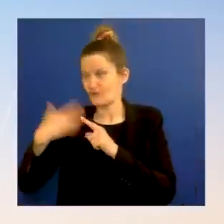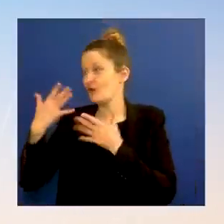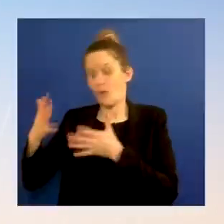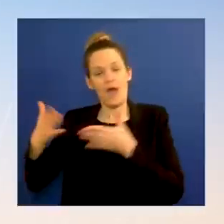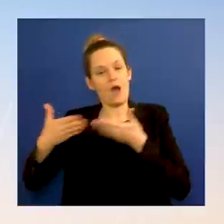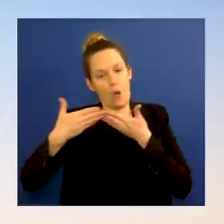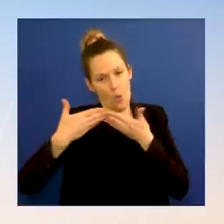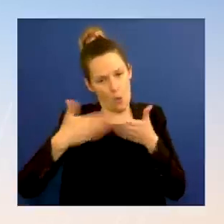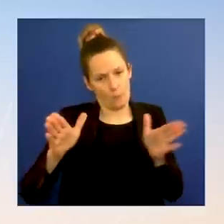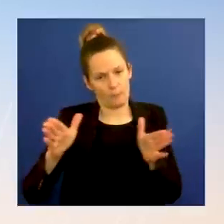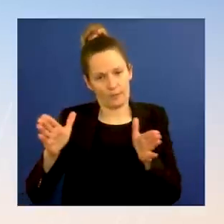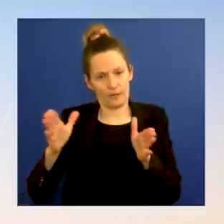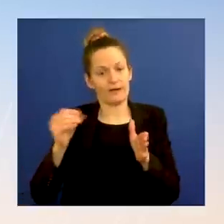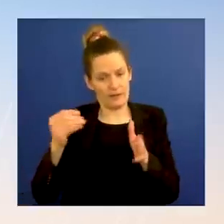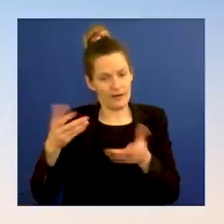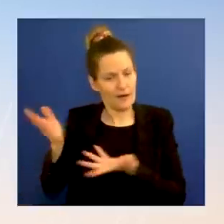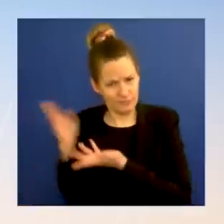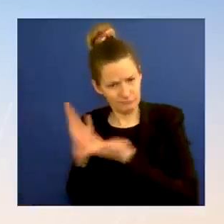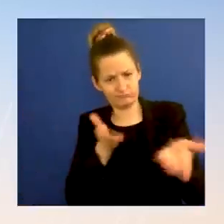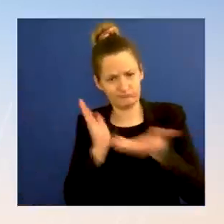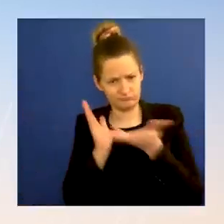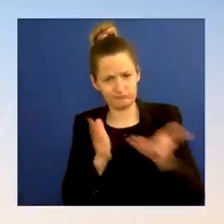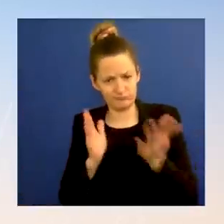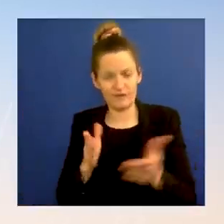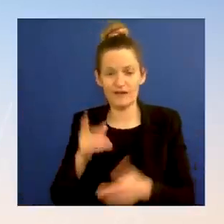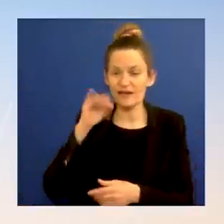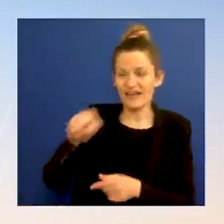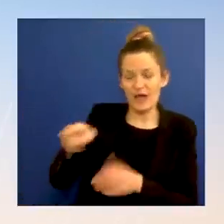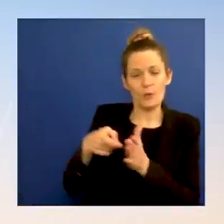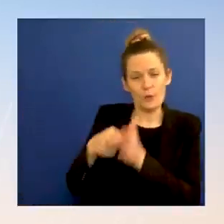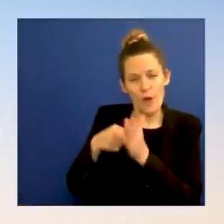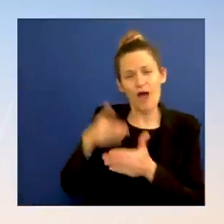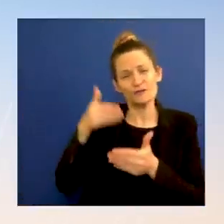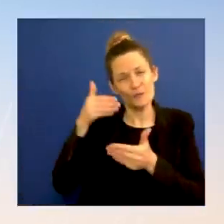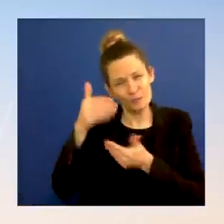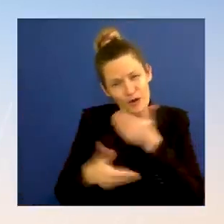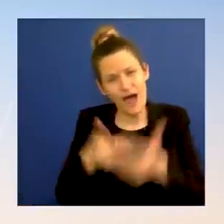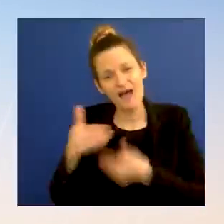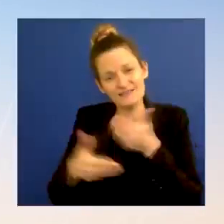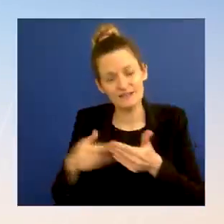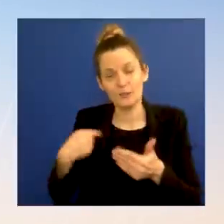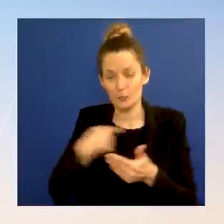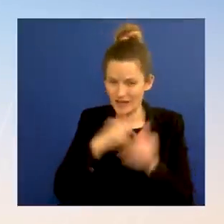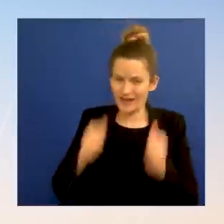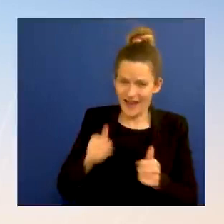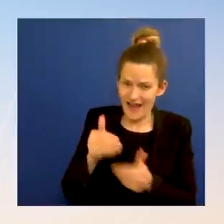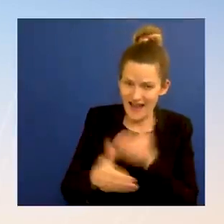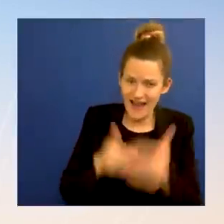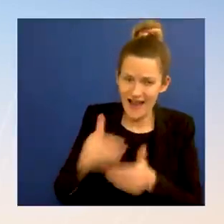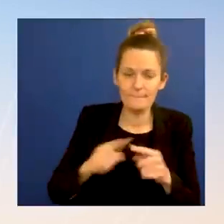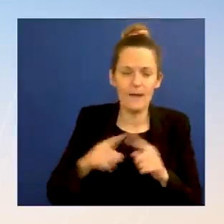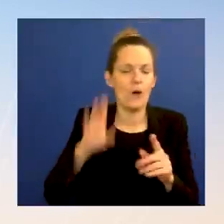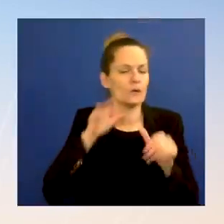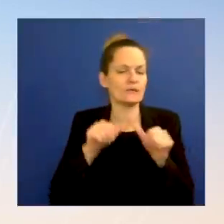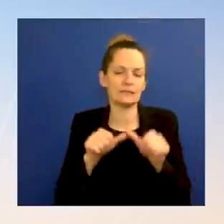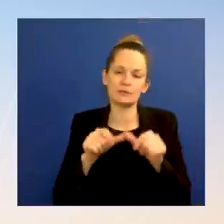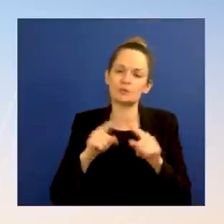you know, he'll consider and continue to discuss with his team other steps that we could take domestically. Does the potential for an Iran deal factor